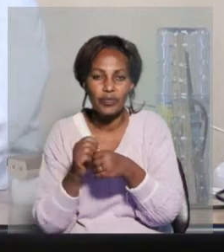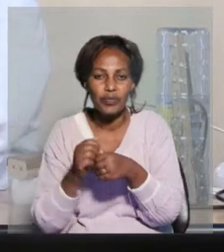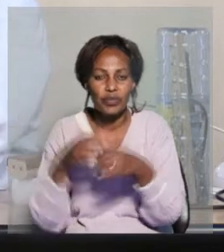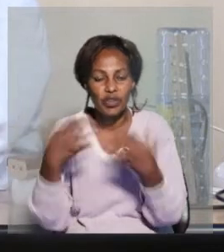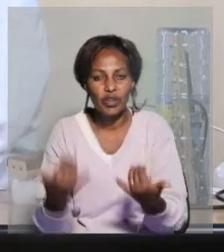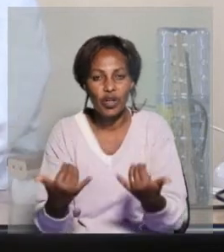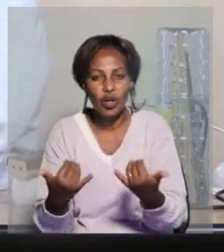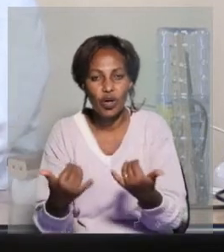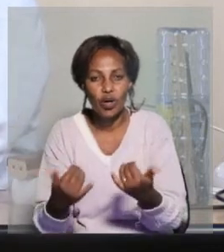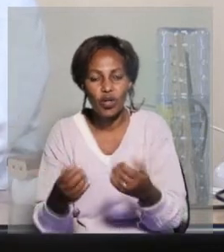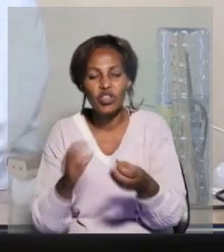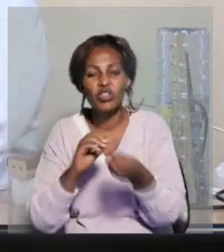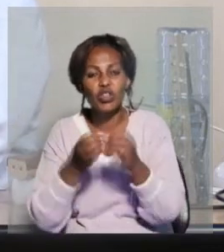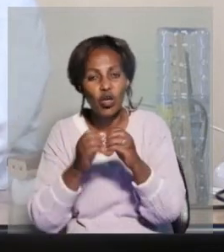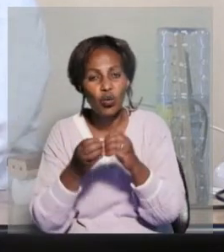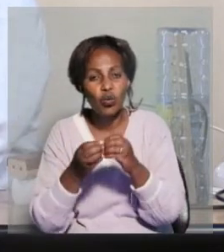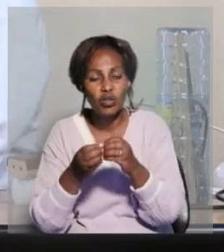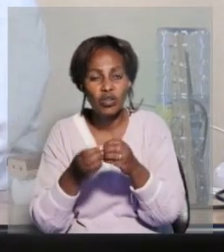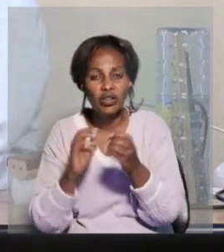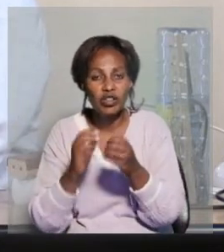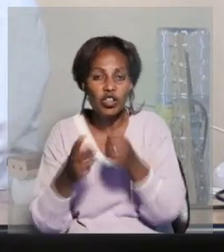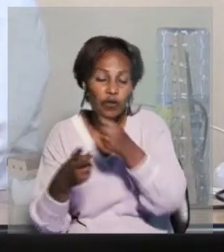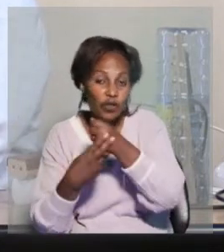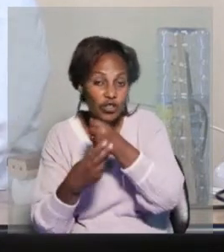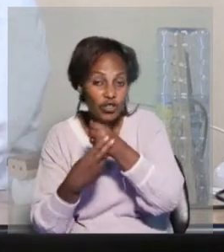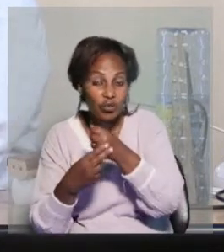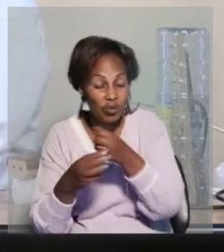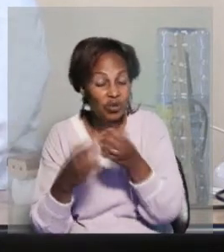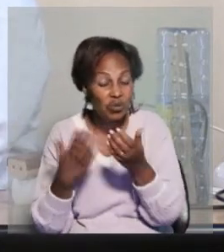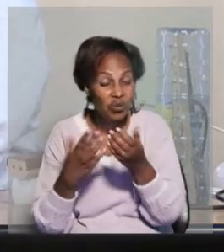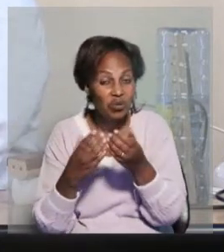1.85. Now let's calculate the efficiency.